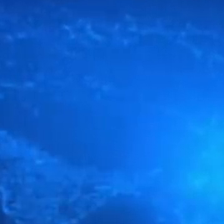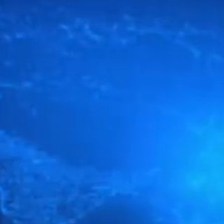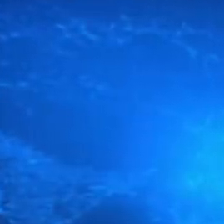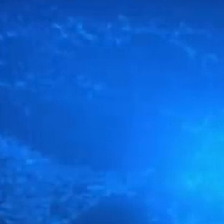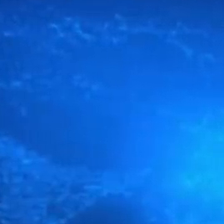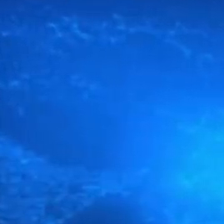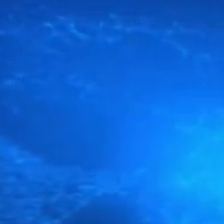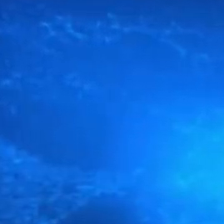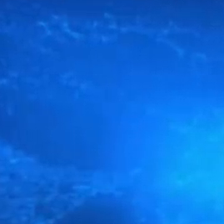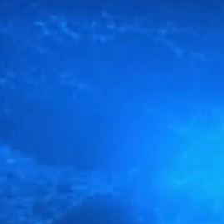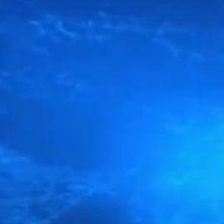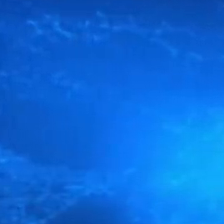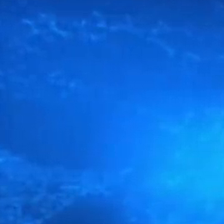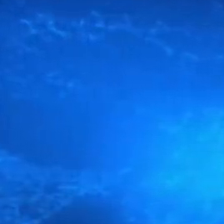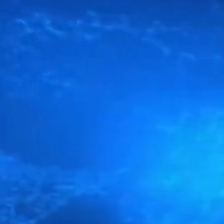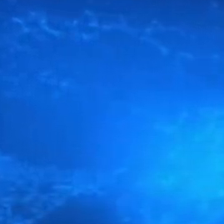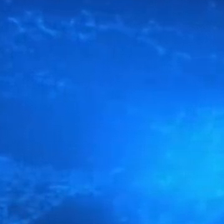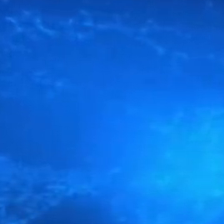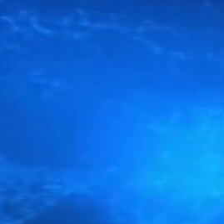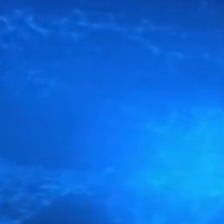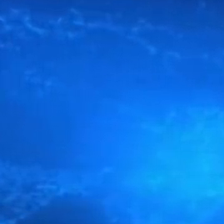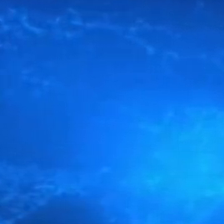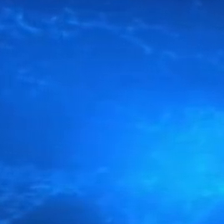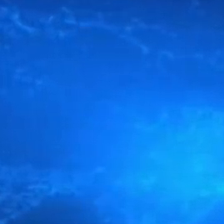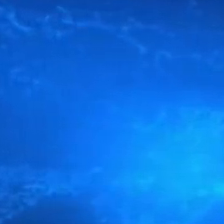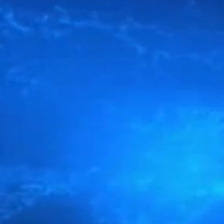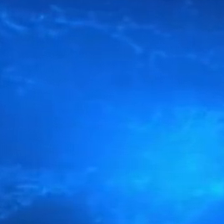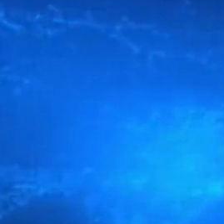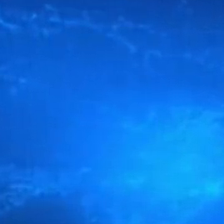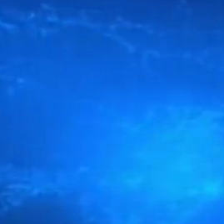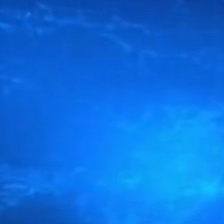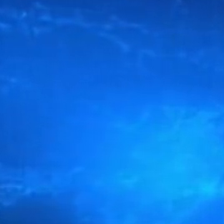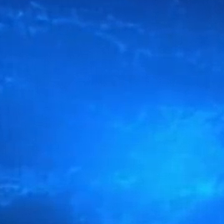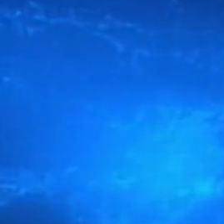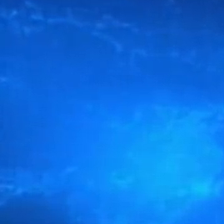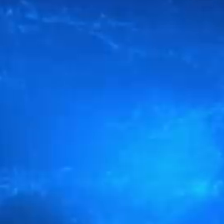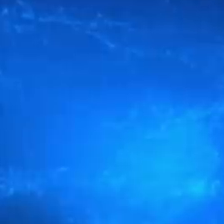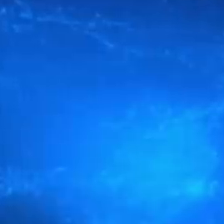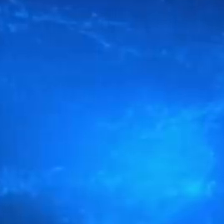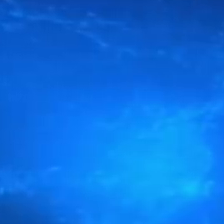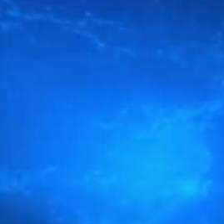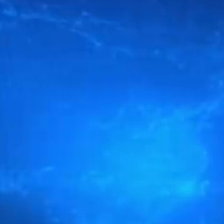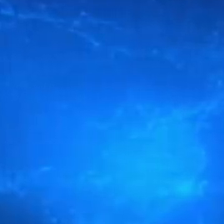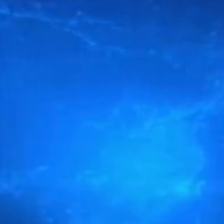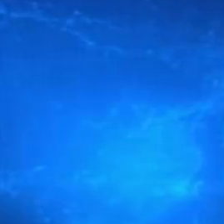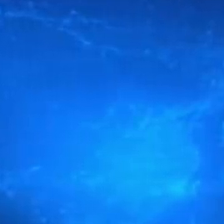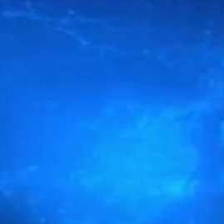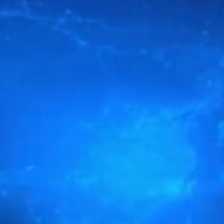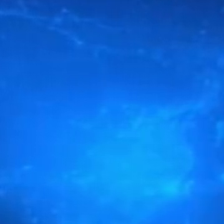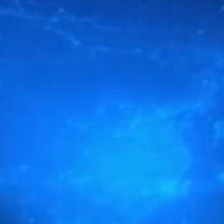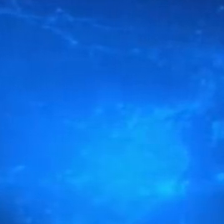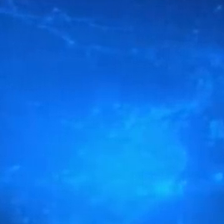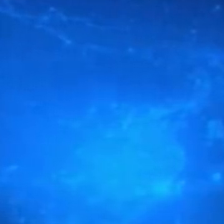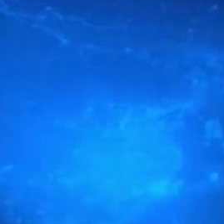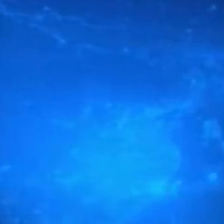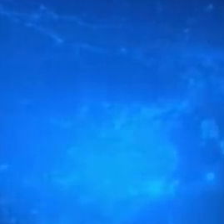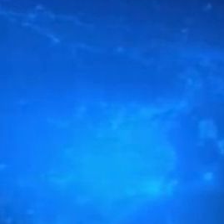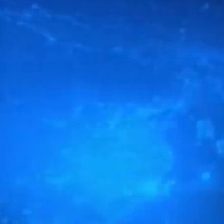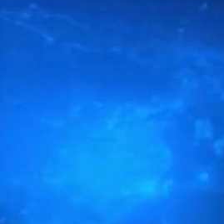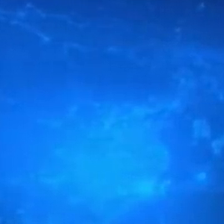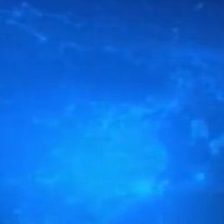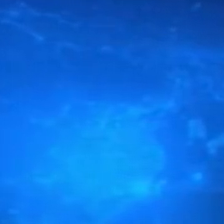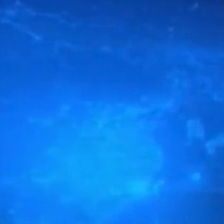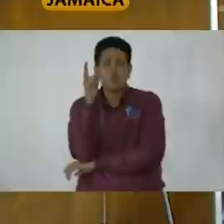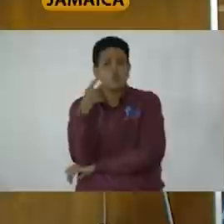the People's National Party believes that moving the minimum wage to $12,000 will better allow Jamaicans to meet their